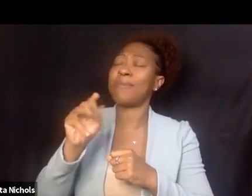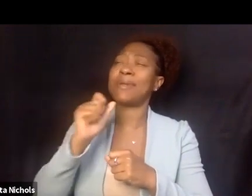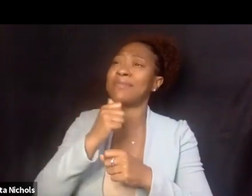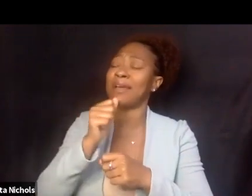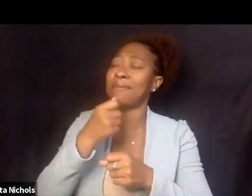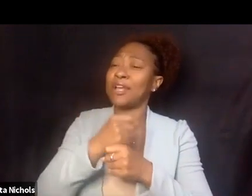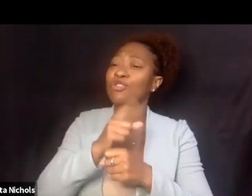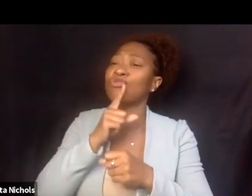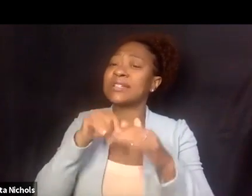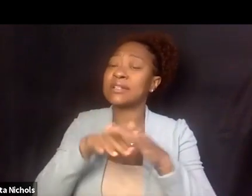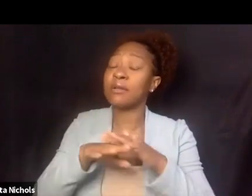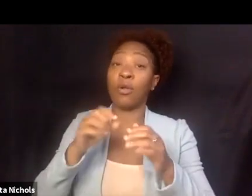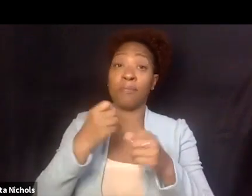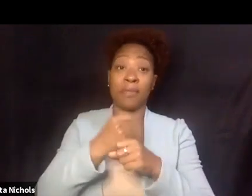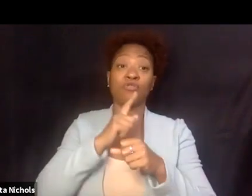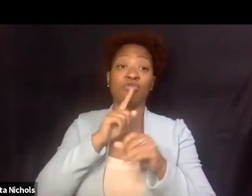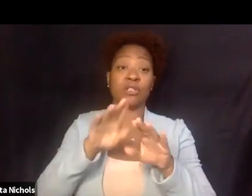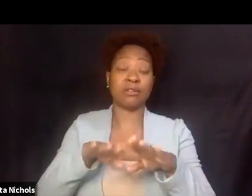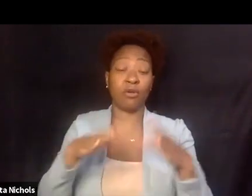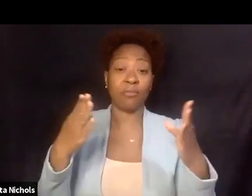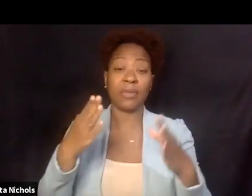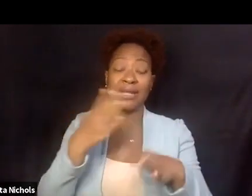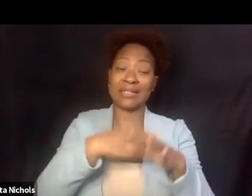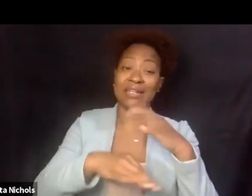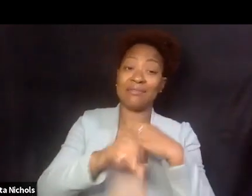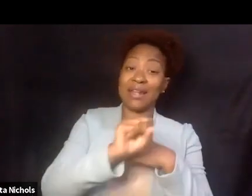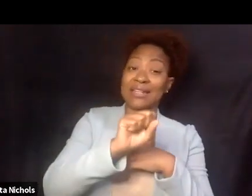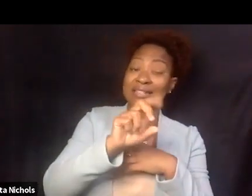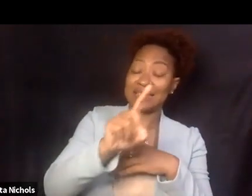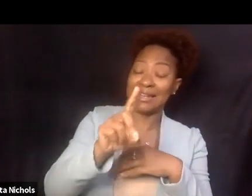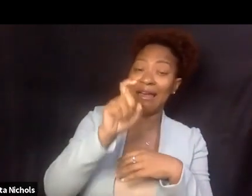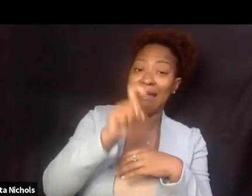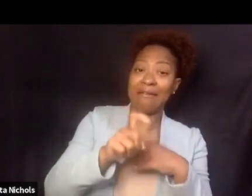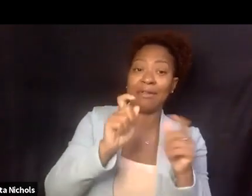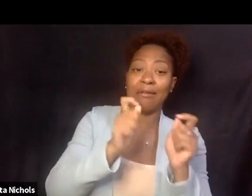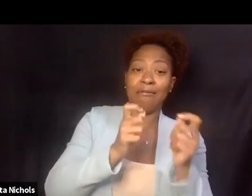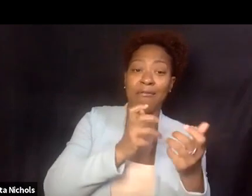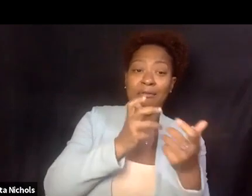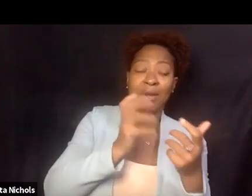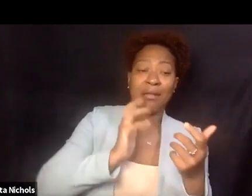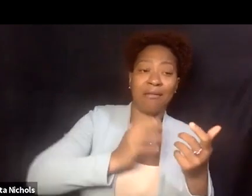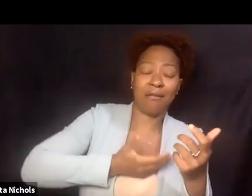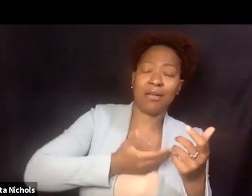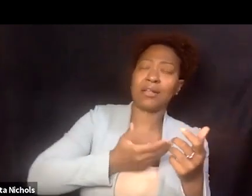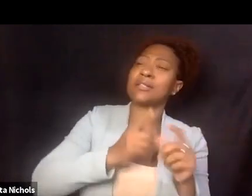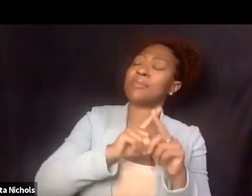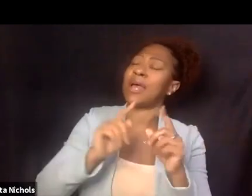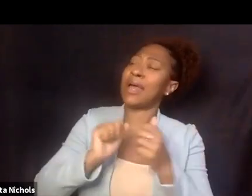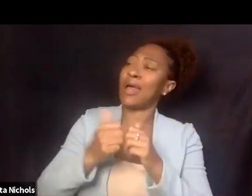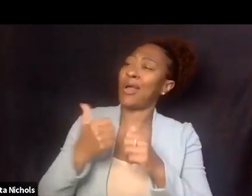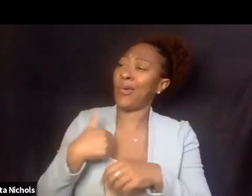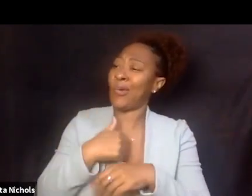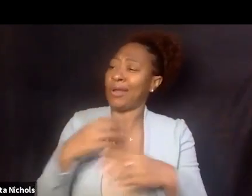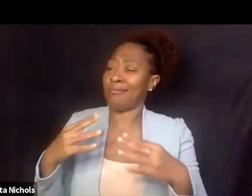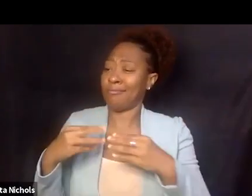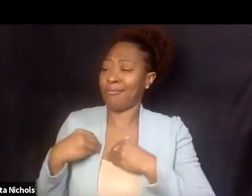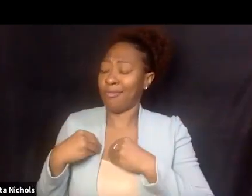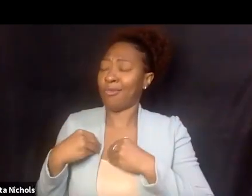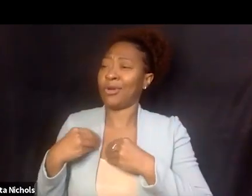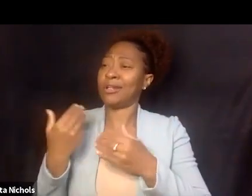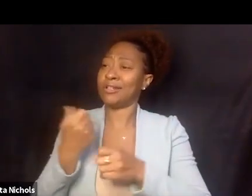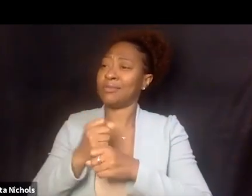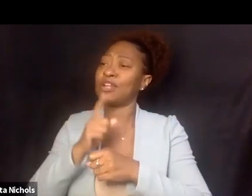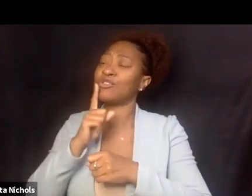classrooms so that it's not just about SSD having to accommodate, but also how are we taking ownership for increasing